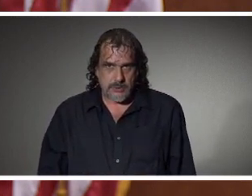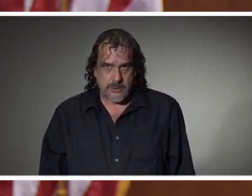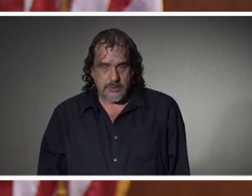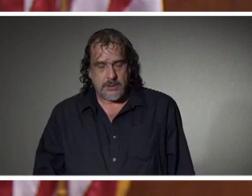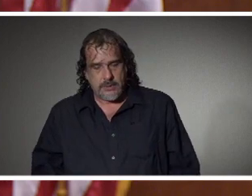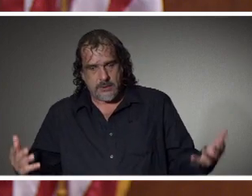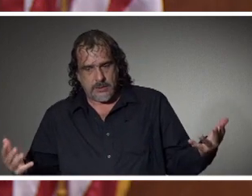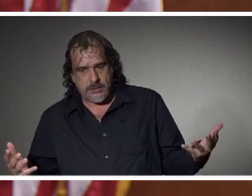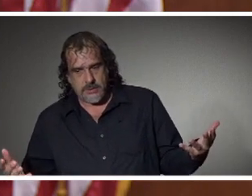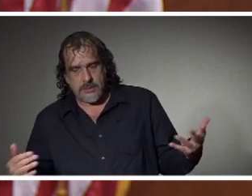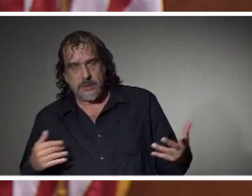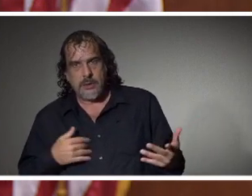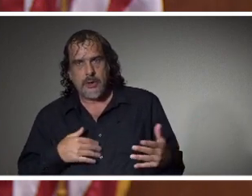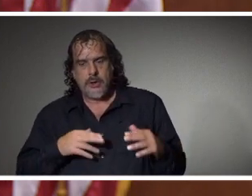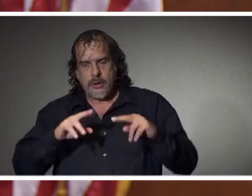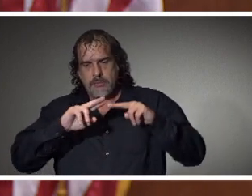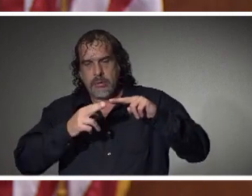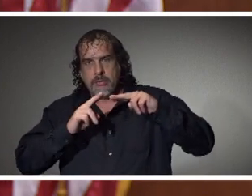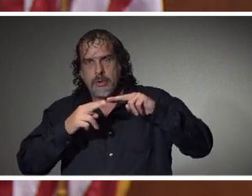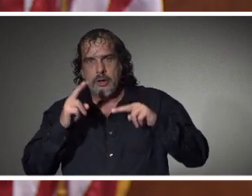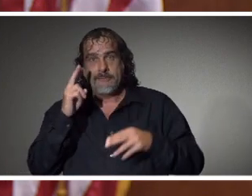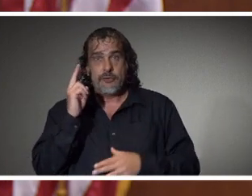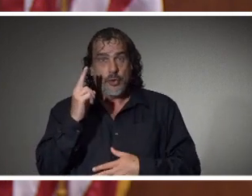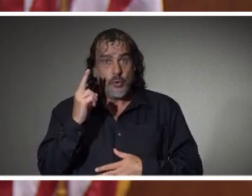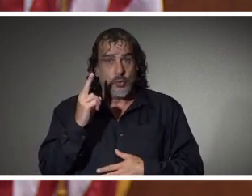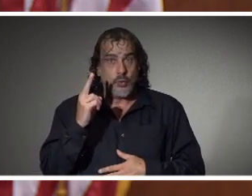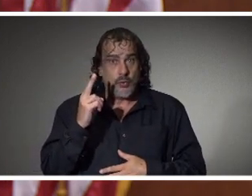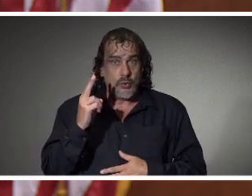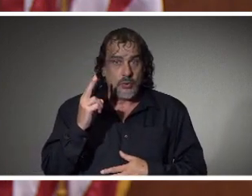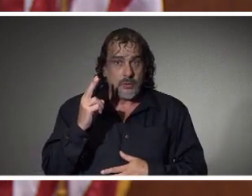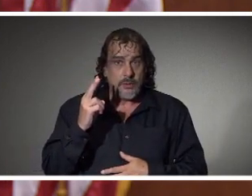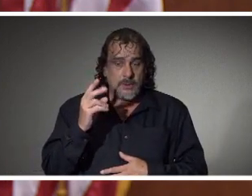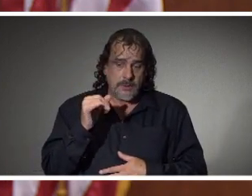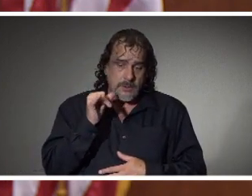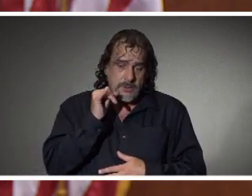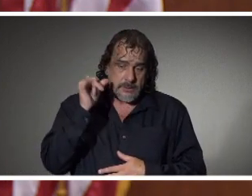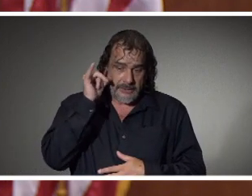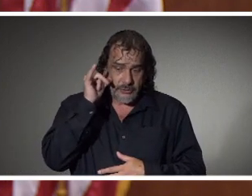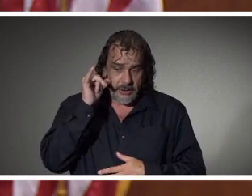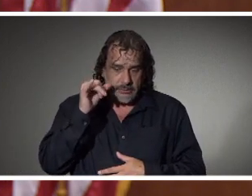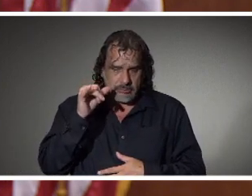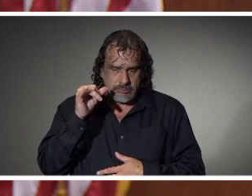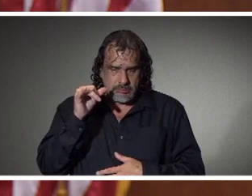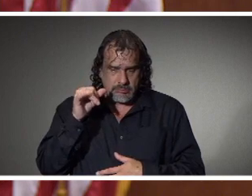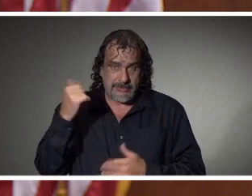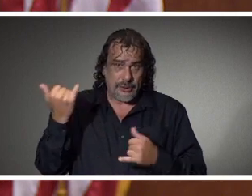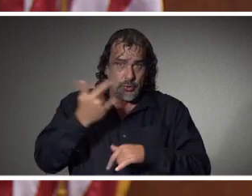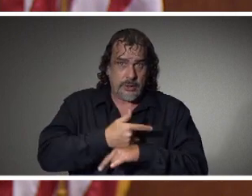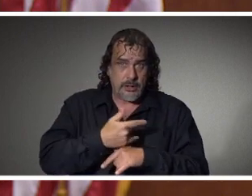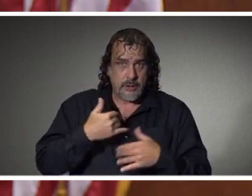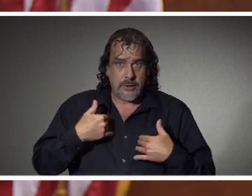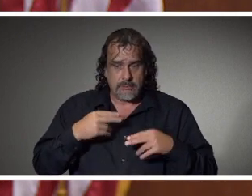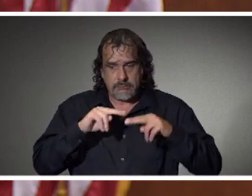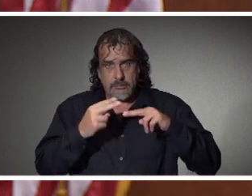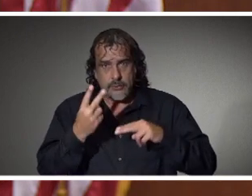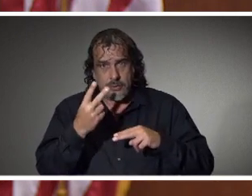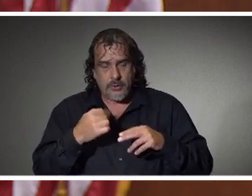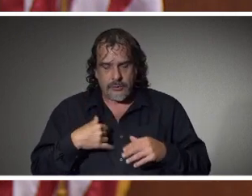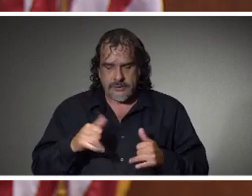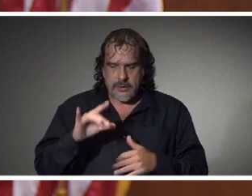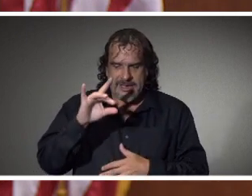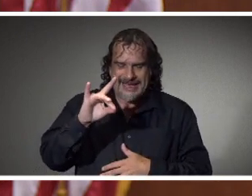had a downtick of 2 between yesterday and today. We still have